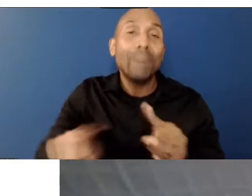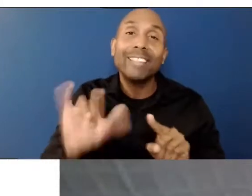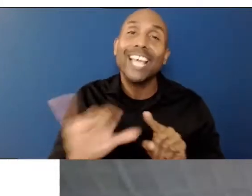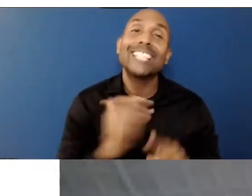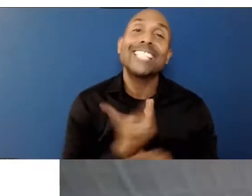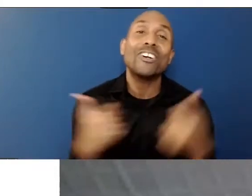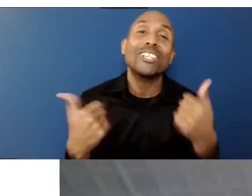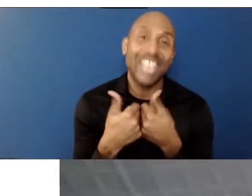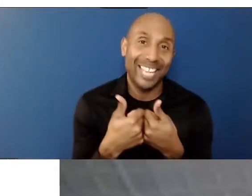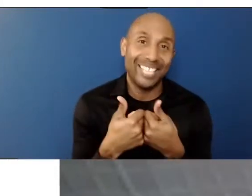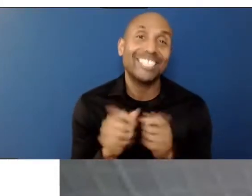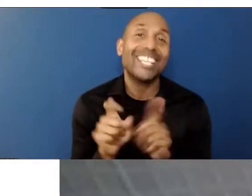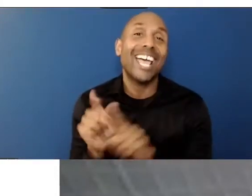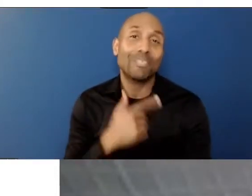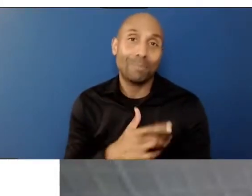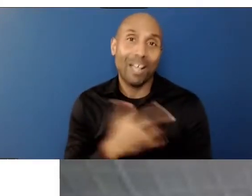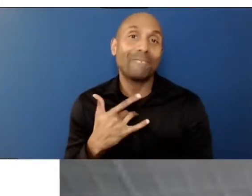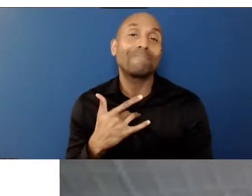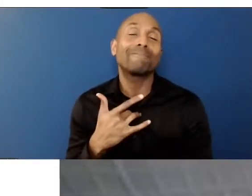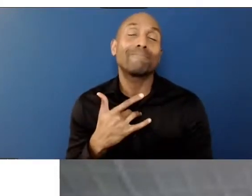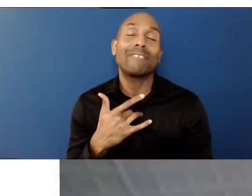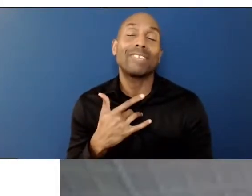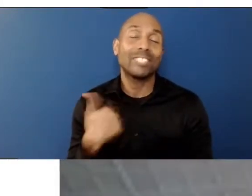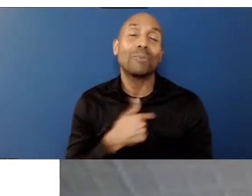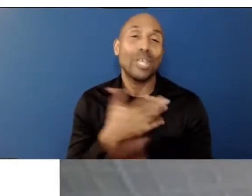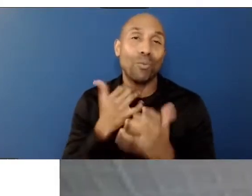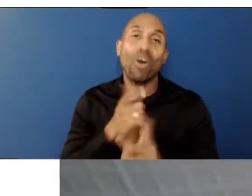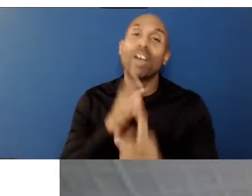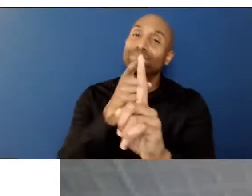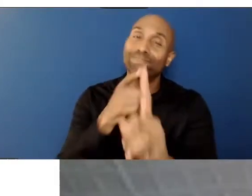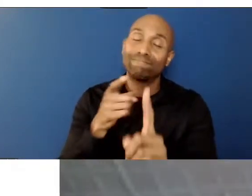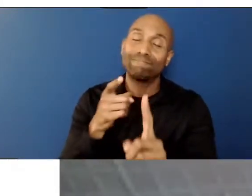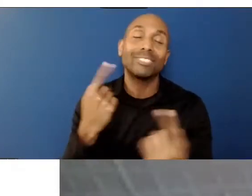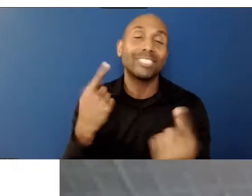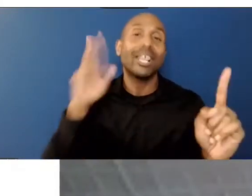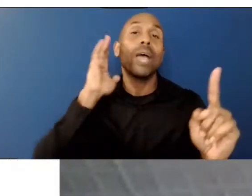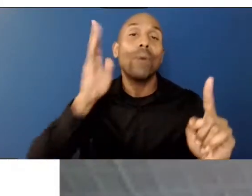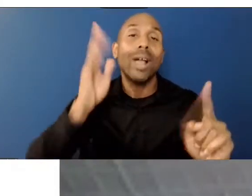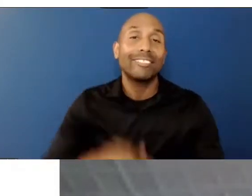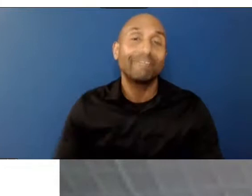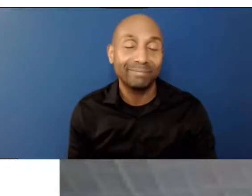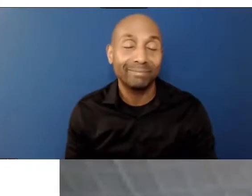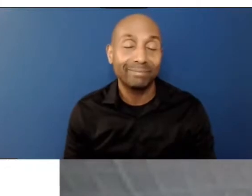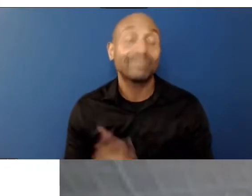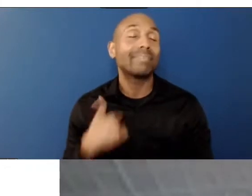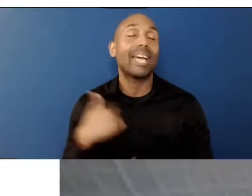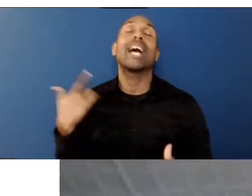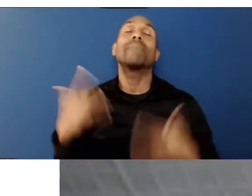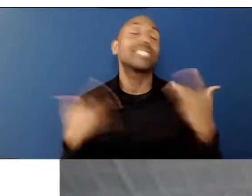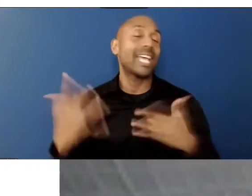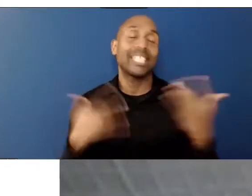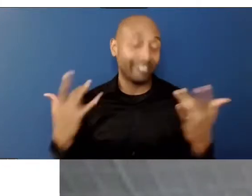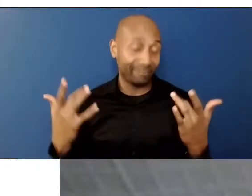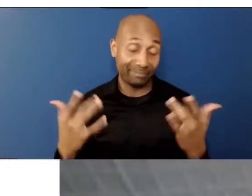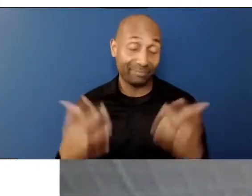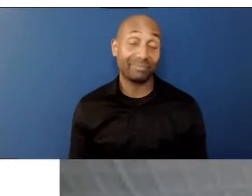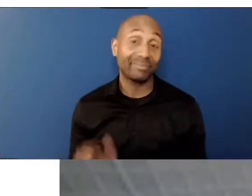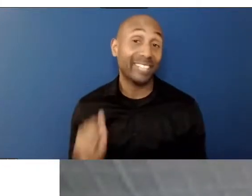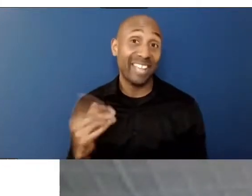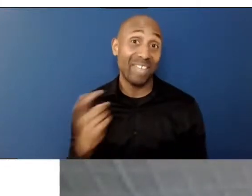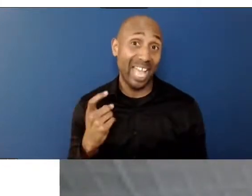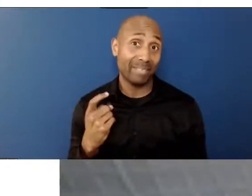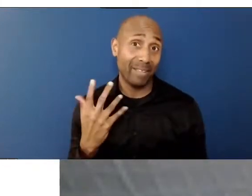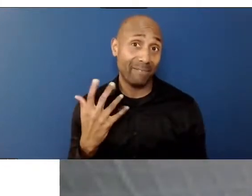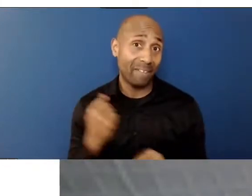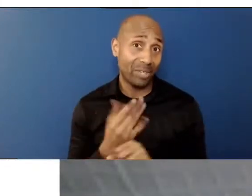kind of push towards that. So I'm really excited. Never in my life, if you would have asked me 5 years ago, that I would